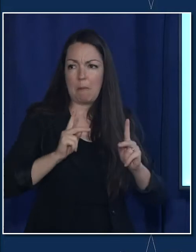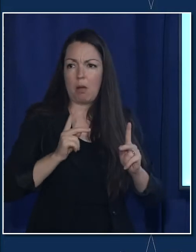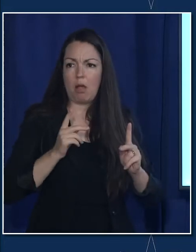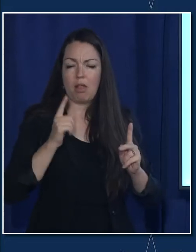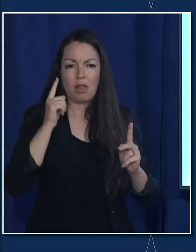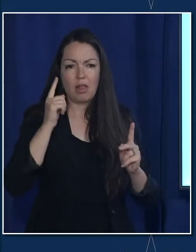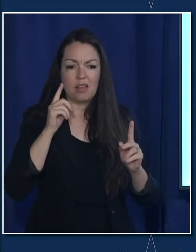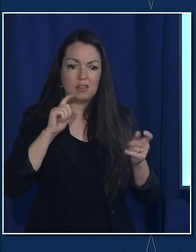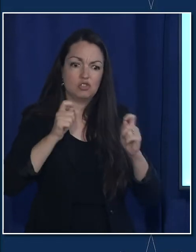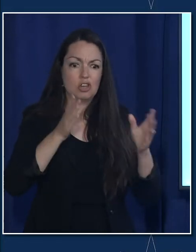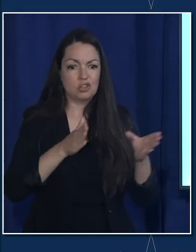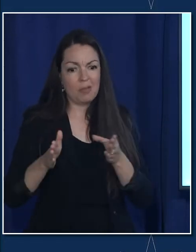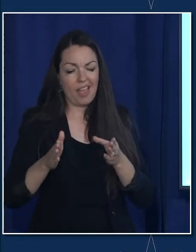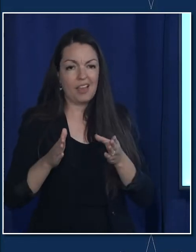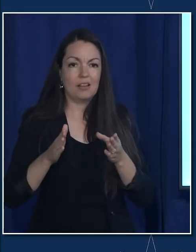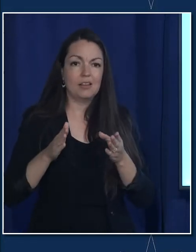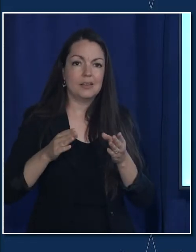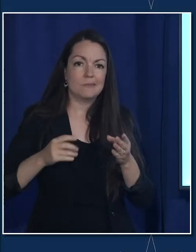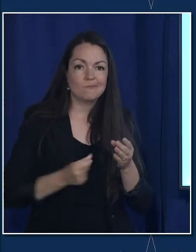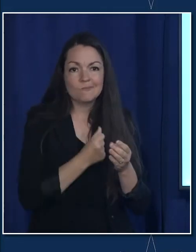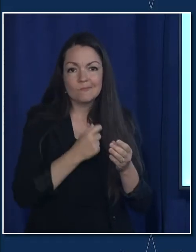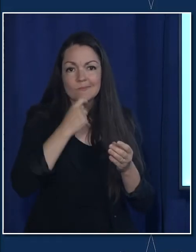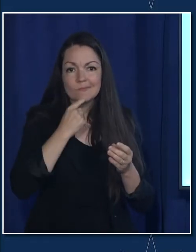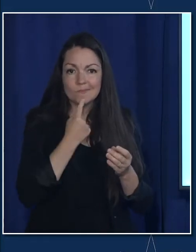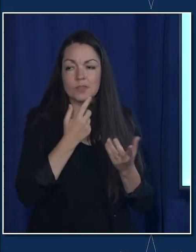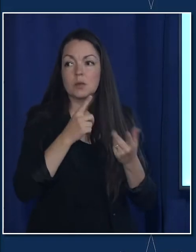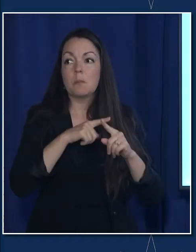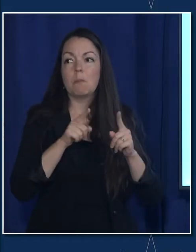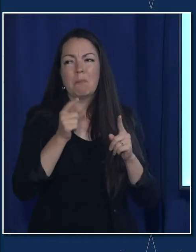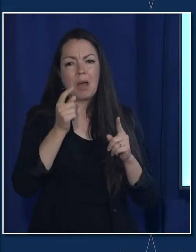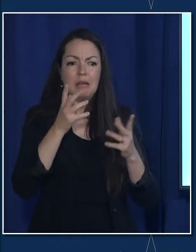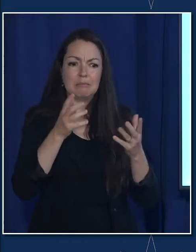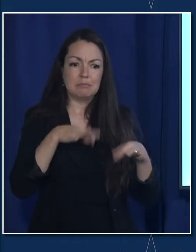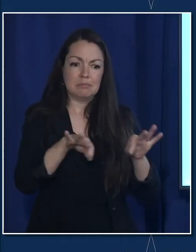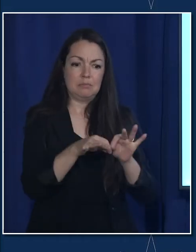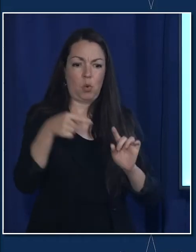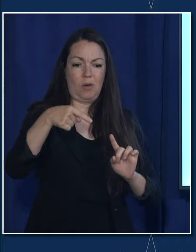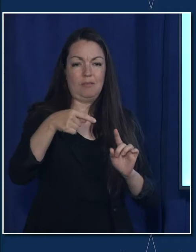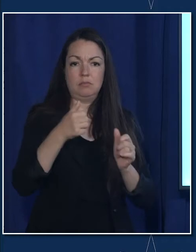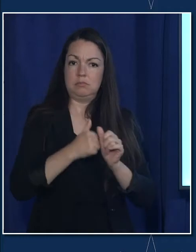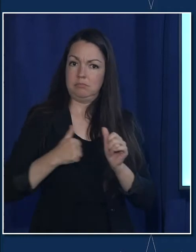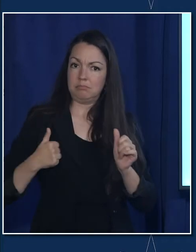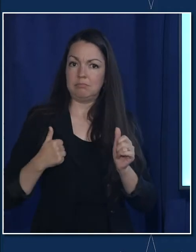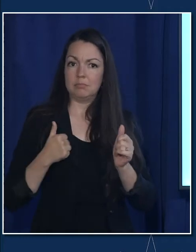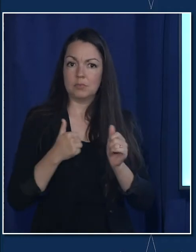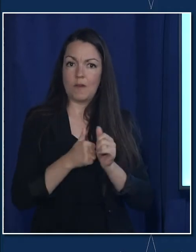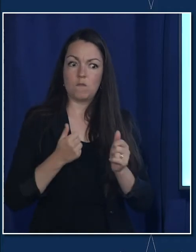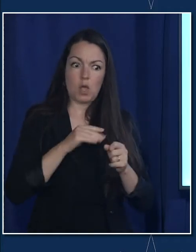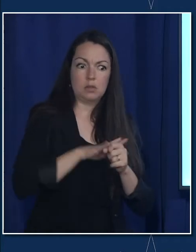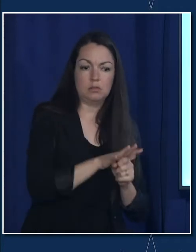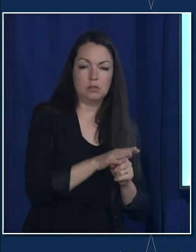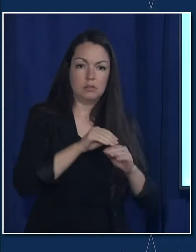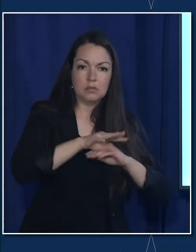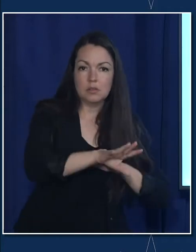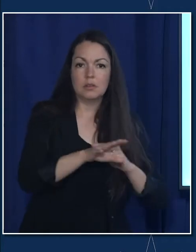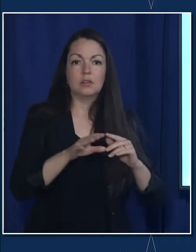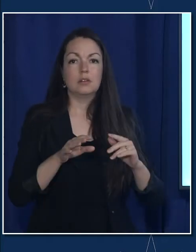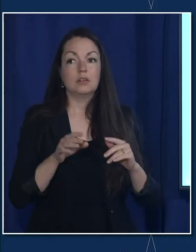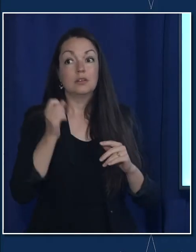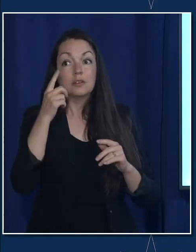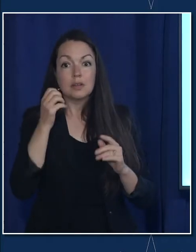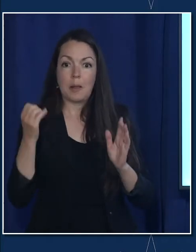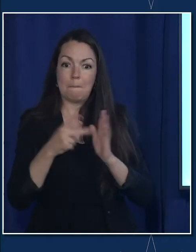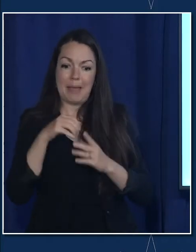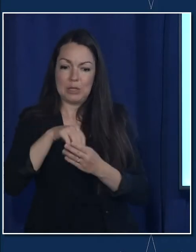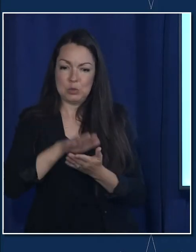avoid infection. And I think especially when we're back in school, the bar is a little higher in terms of trying to think about limiting